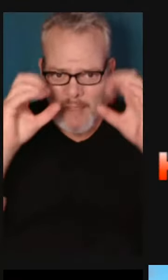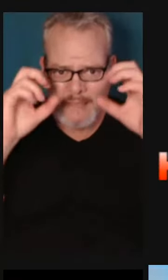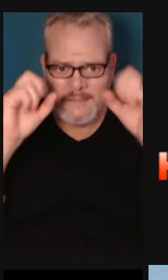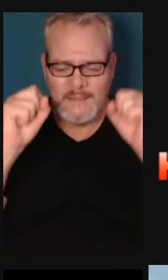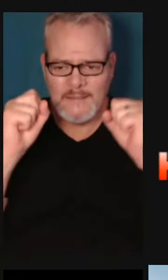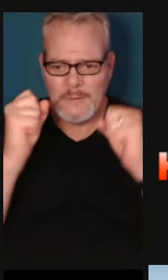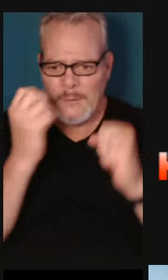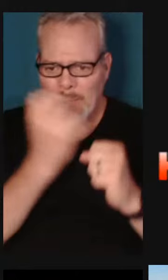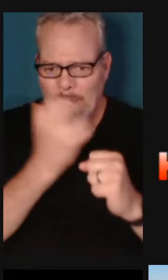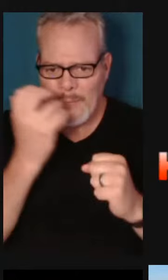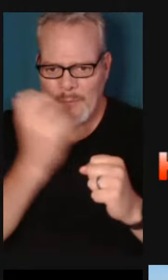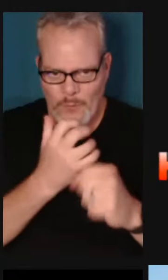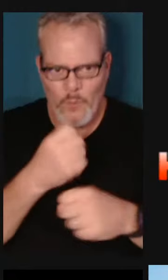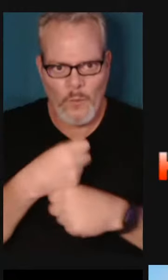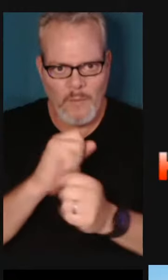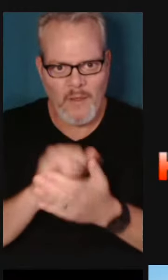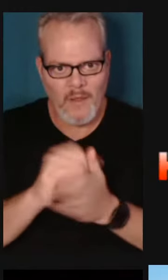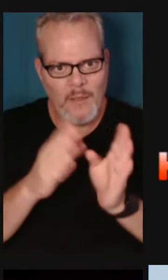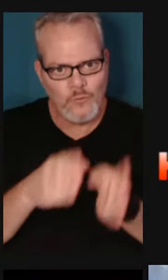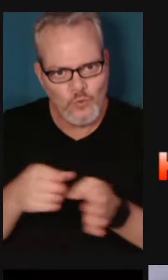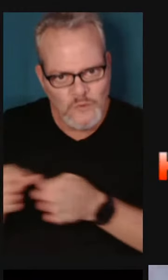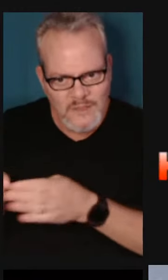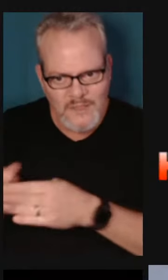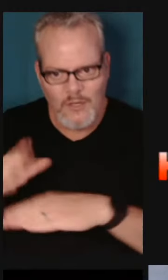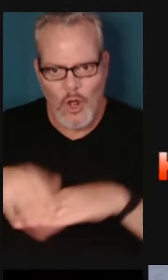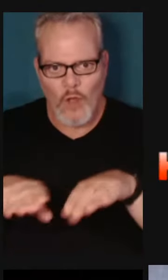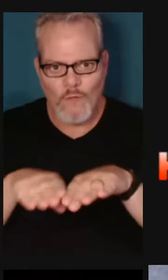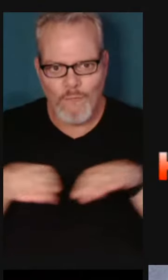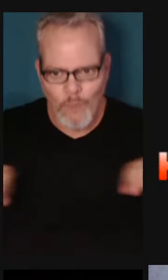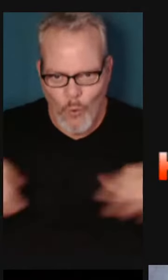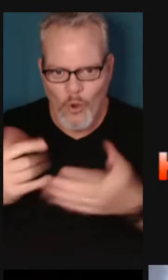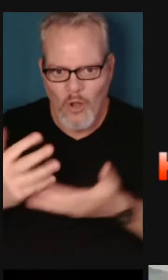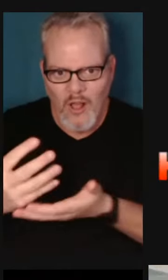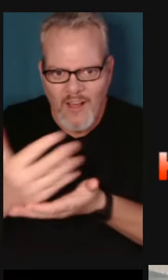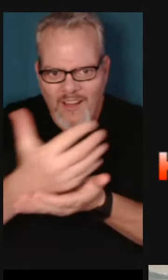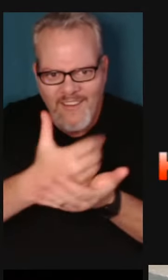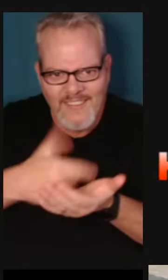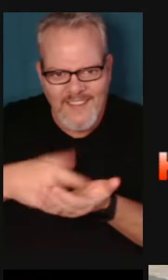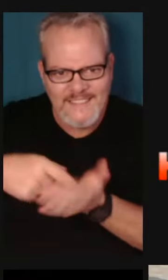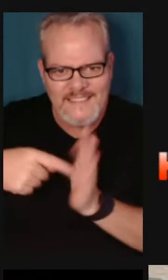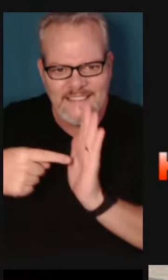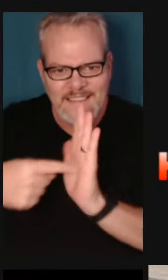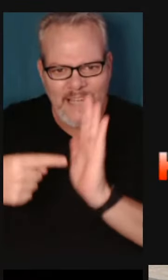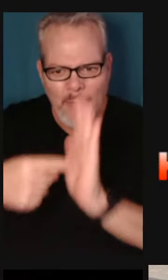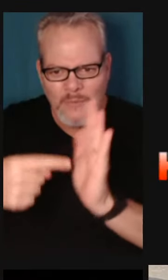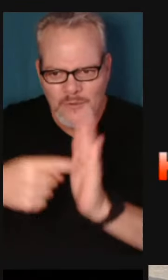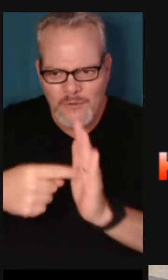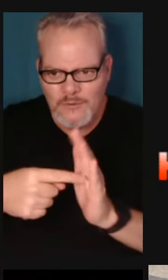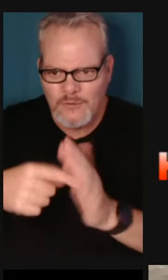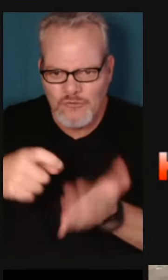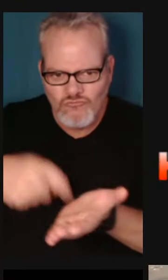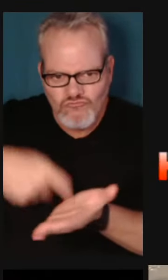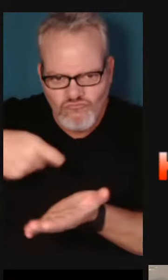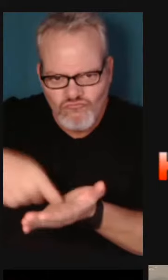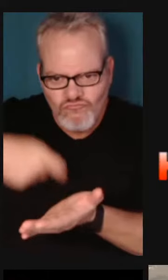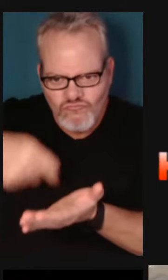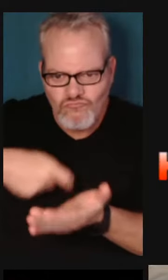They're making it routine now to line on the crater floor to collect these samples. I think they've got a pretty good